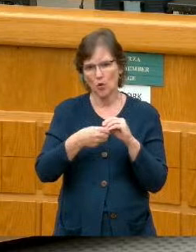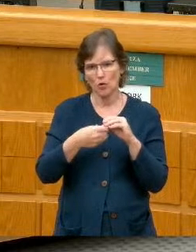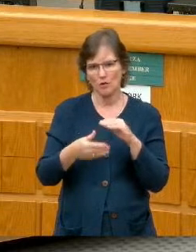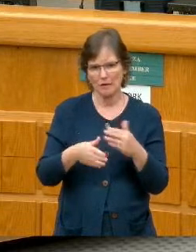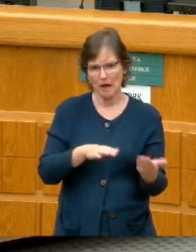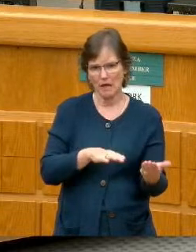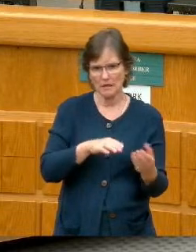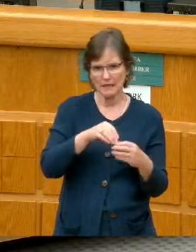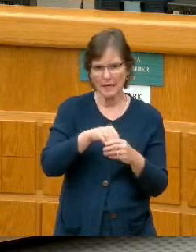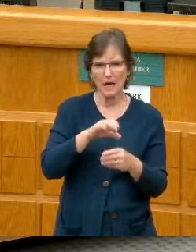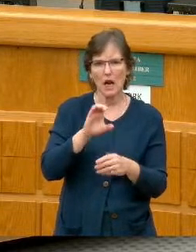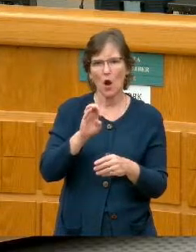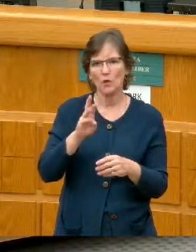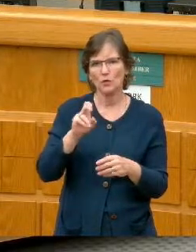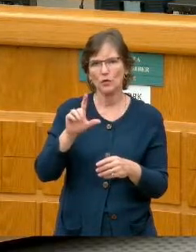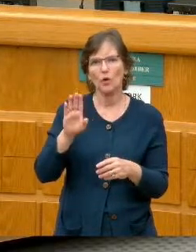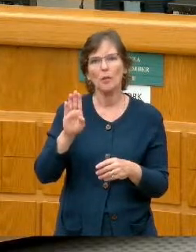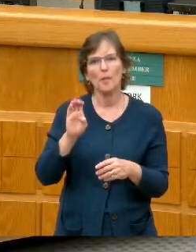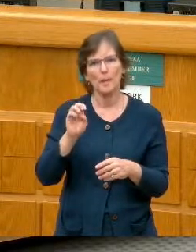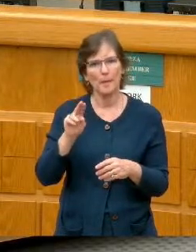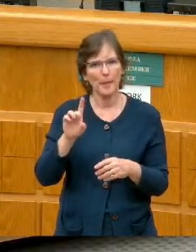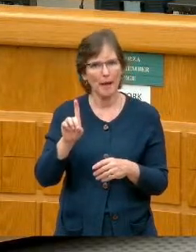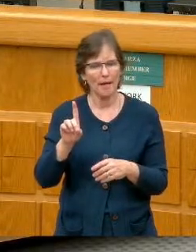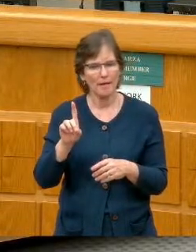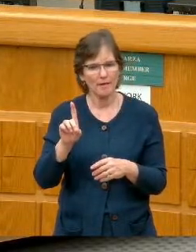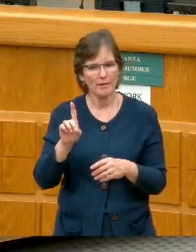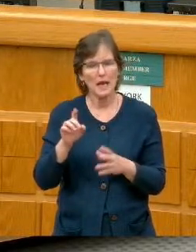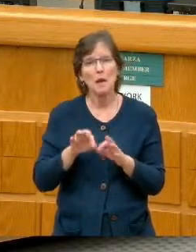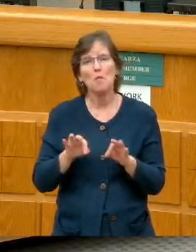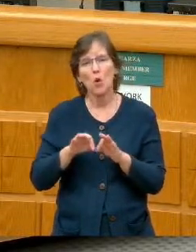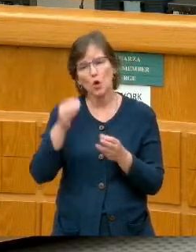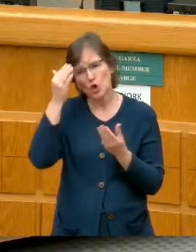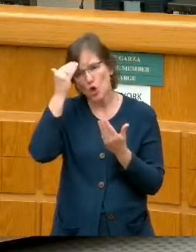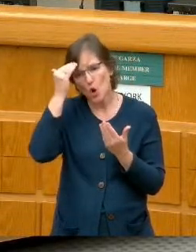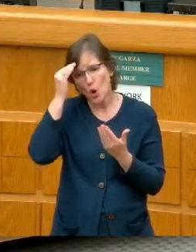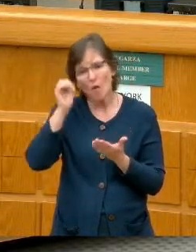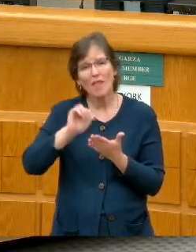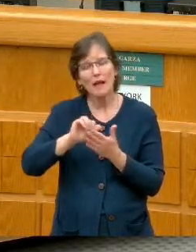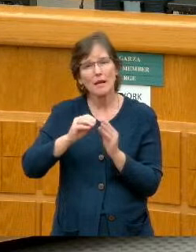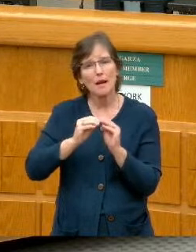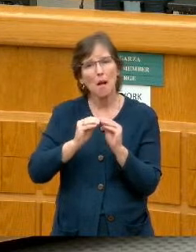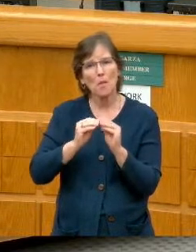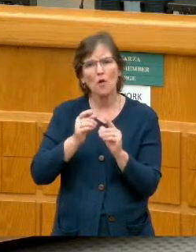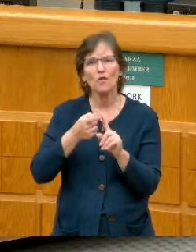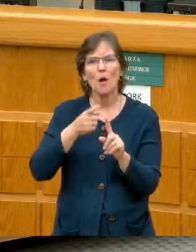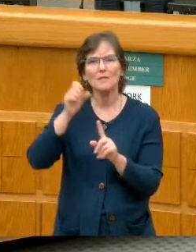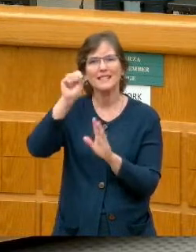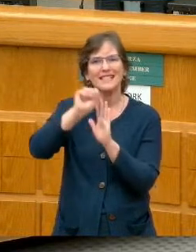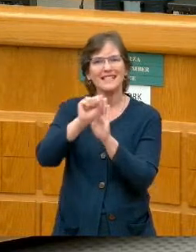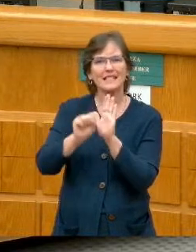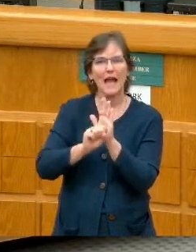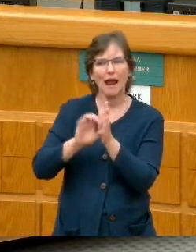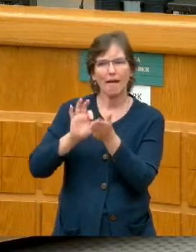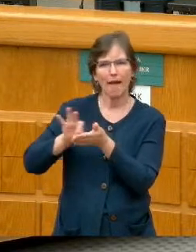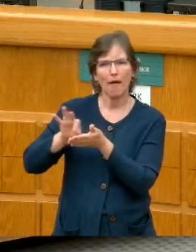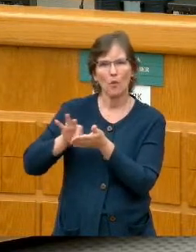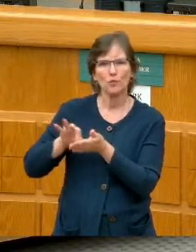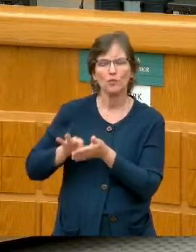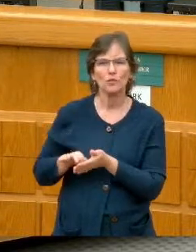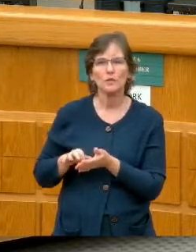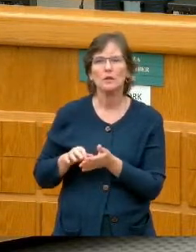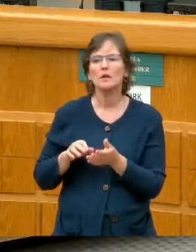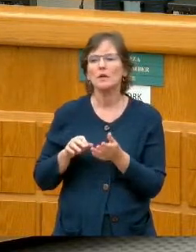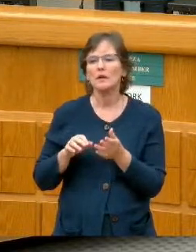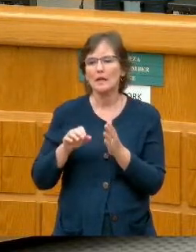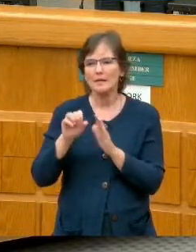occurred today. Also, it's important to note that these numbers are from the state. So what that means is that the state takes